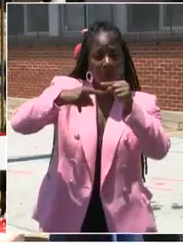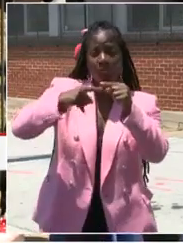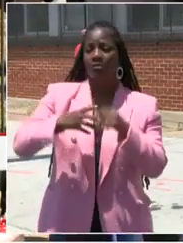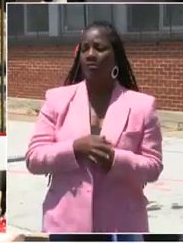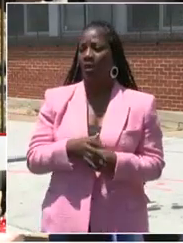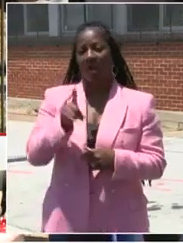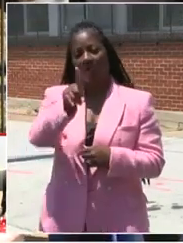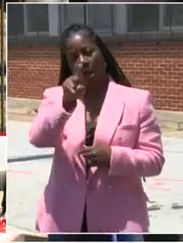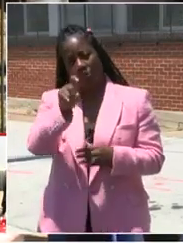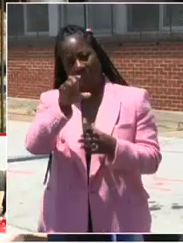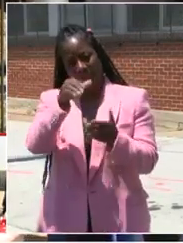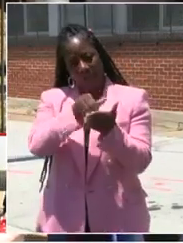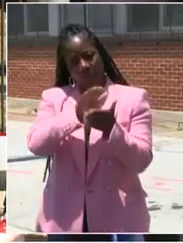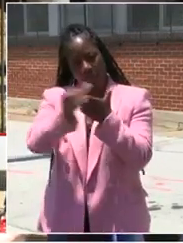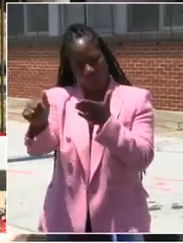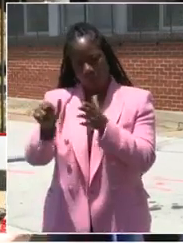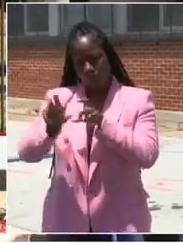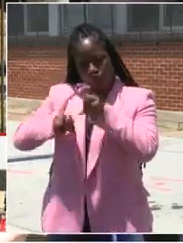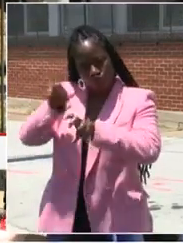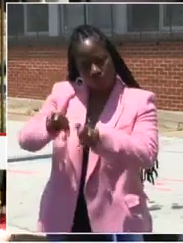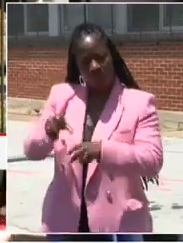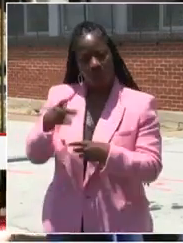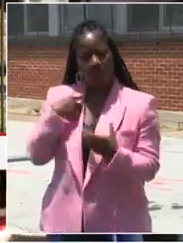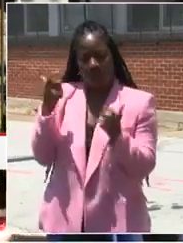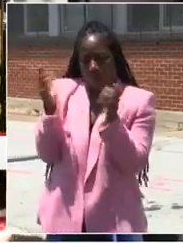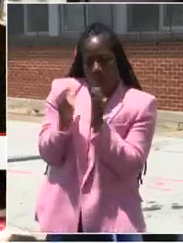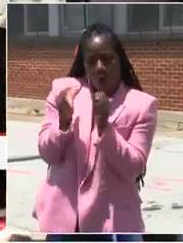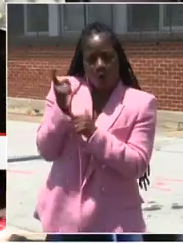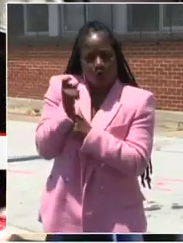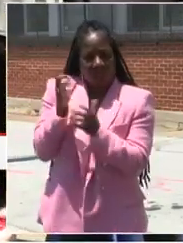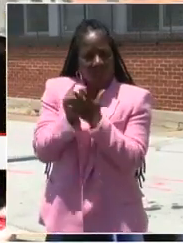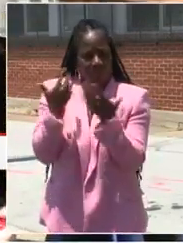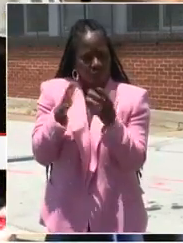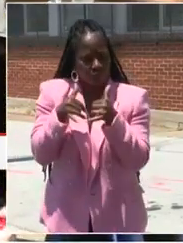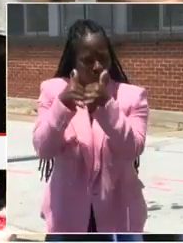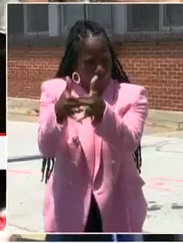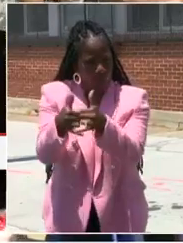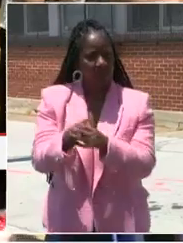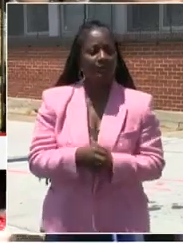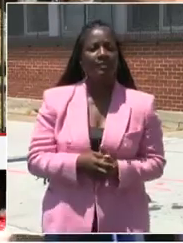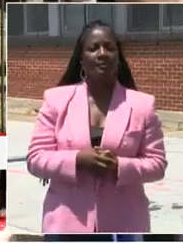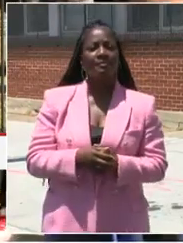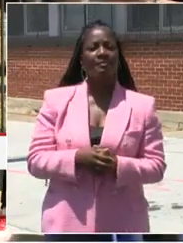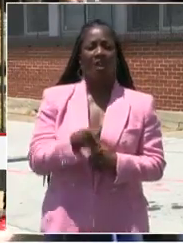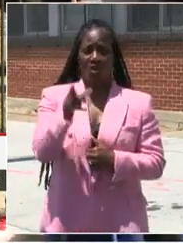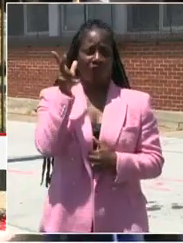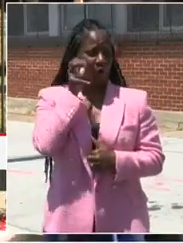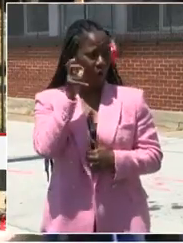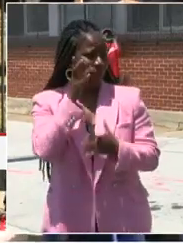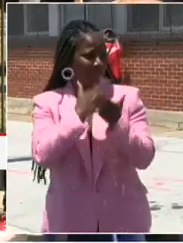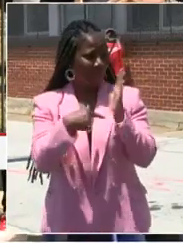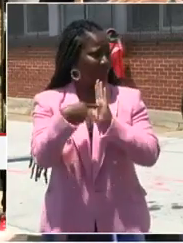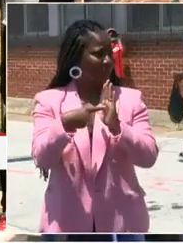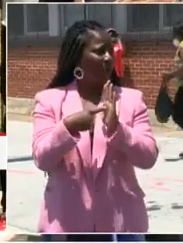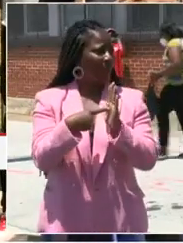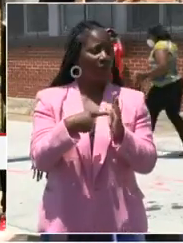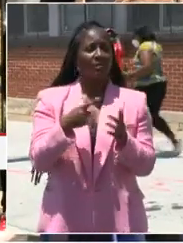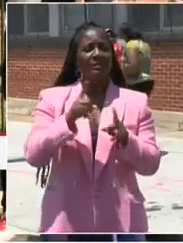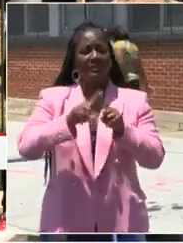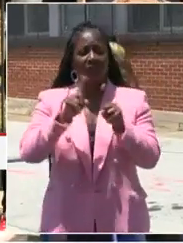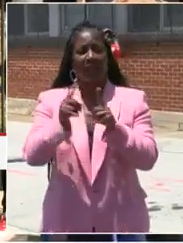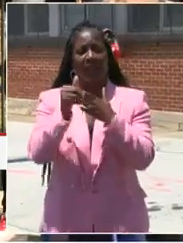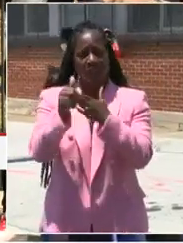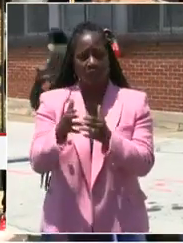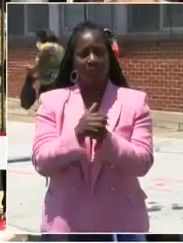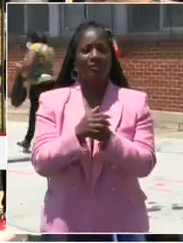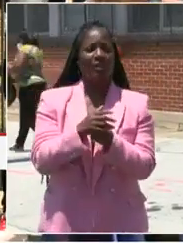have $100,000 in many grants that were awarded. And you've heard some examples of leaders